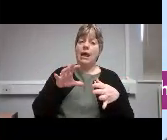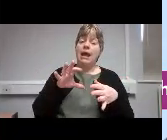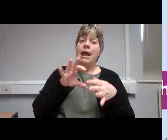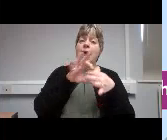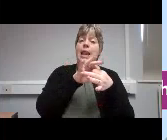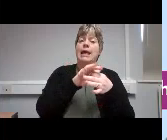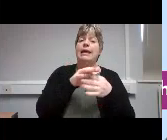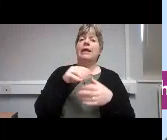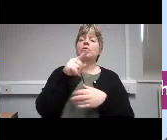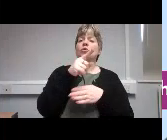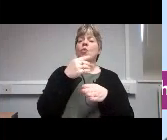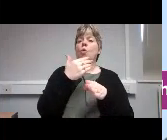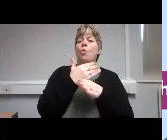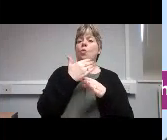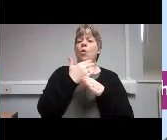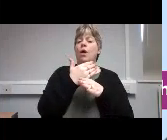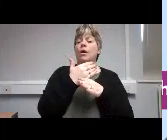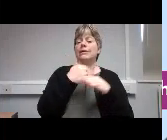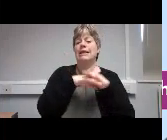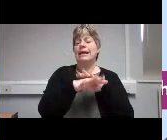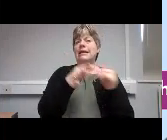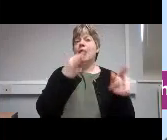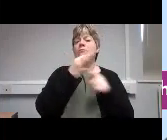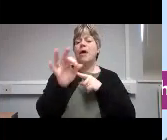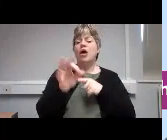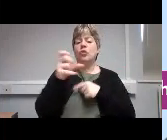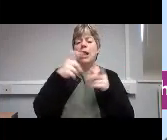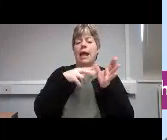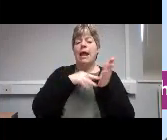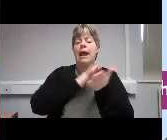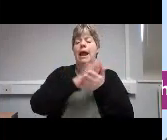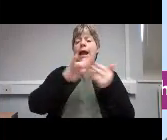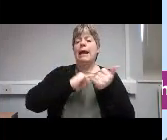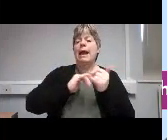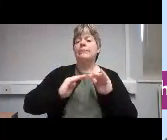to workers within the specialist CAMS services. They have